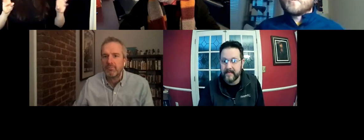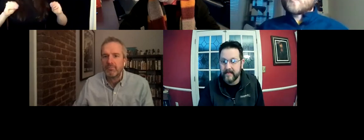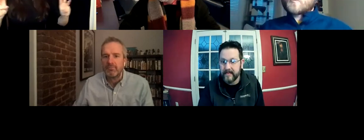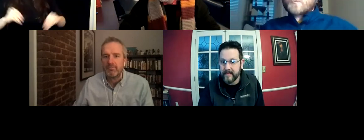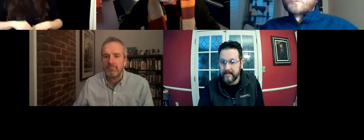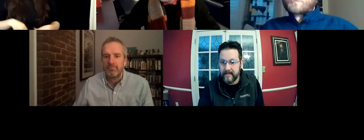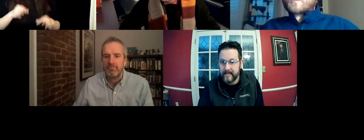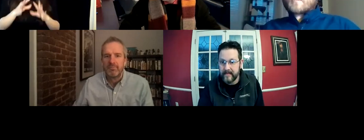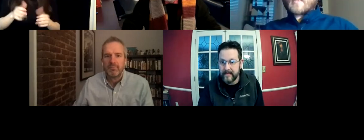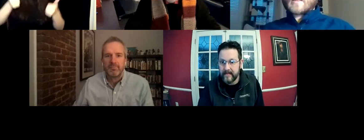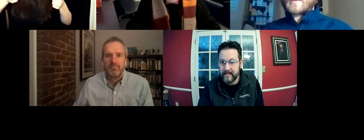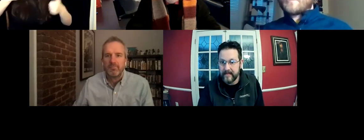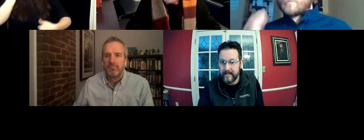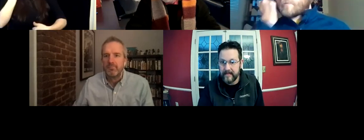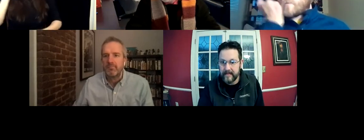Interpreters, you're good.